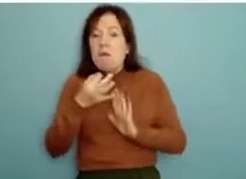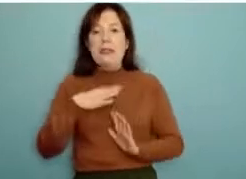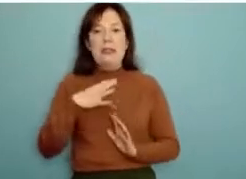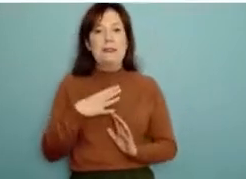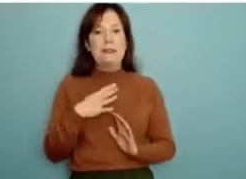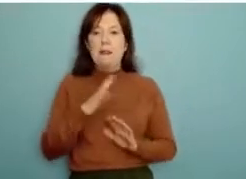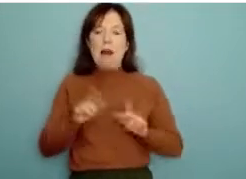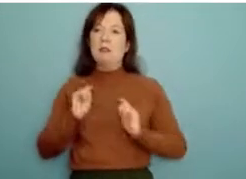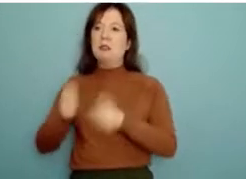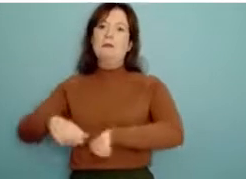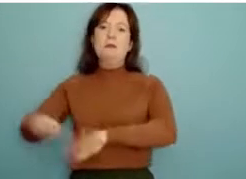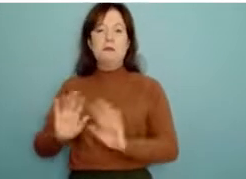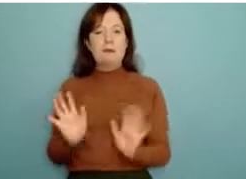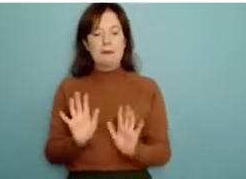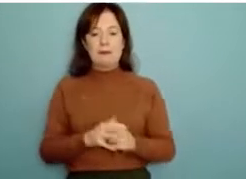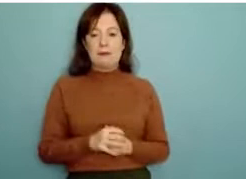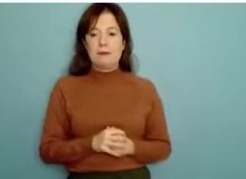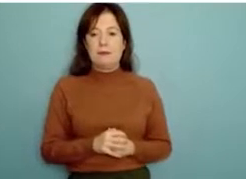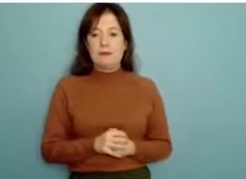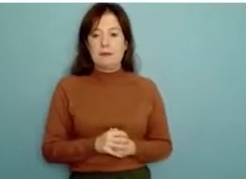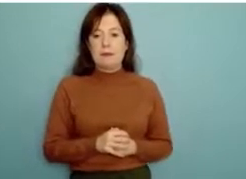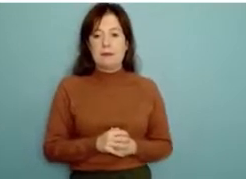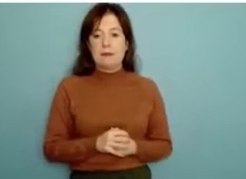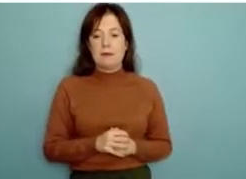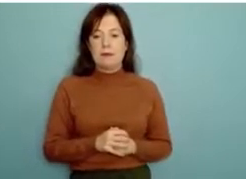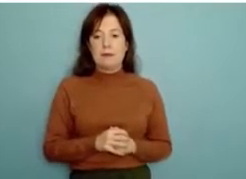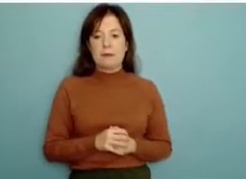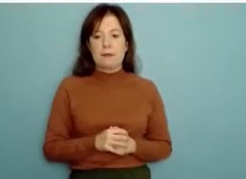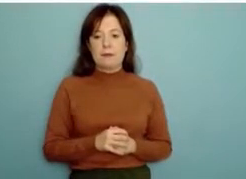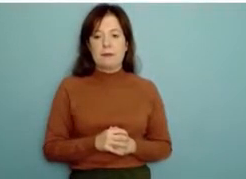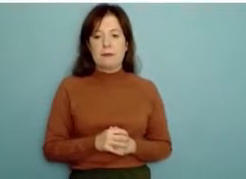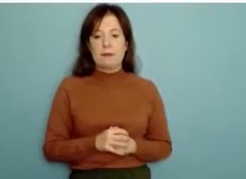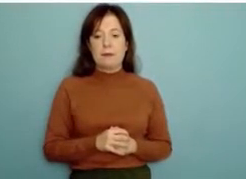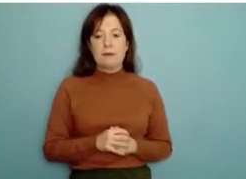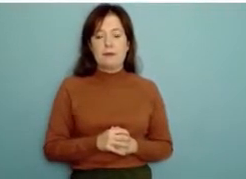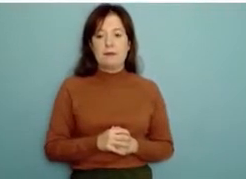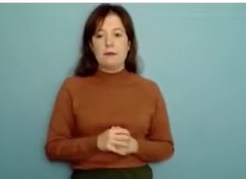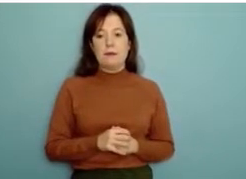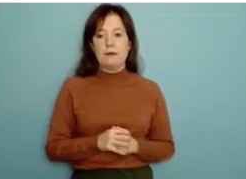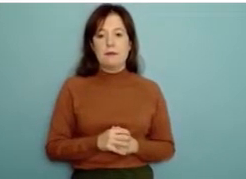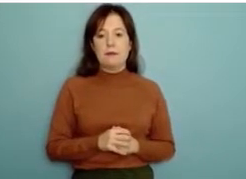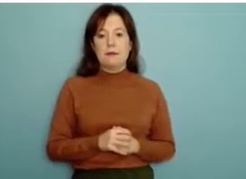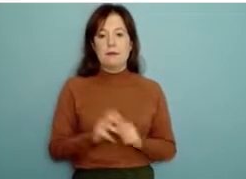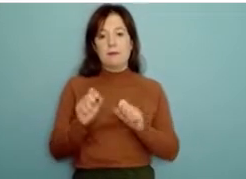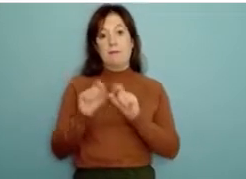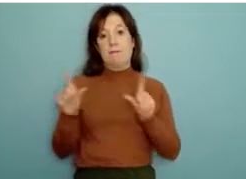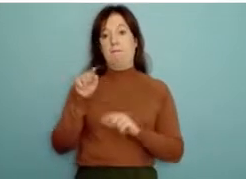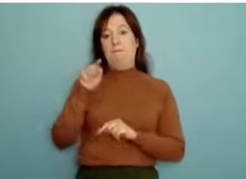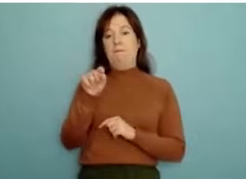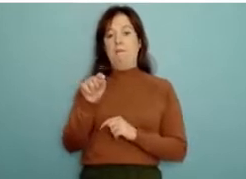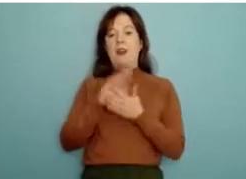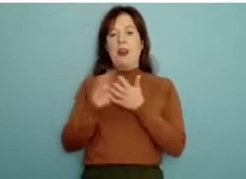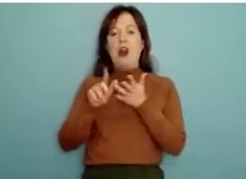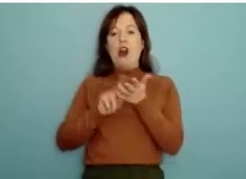Thinking about a particular paper in a little bit more detail, this has been done by colleagues Holly Bear